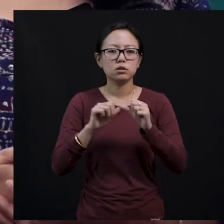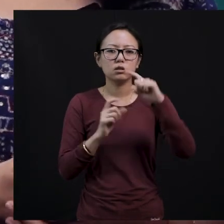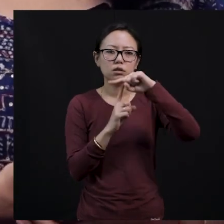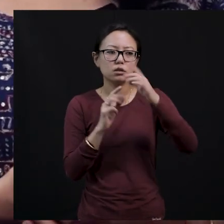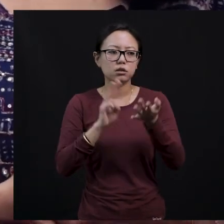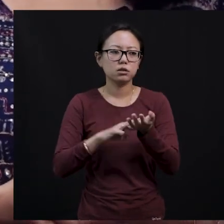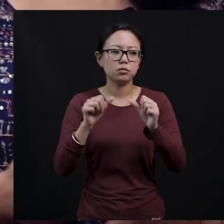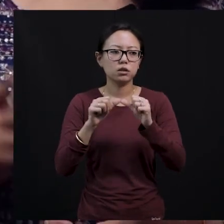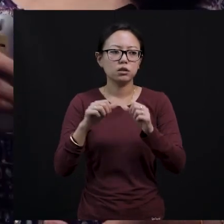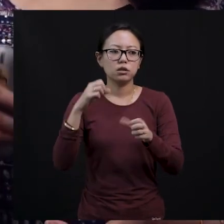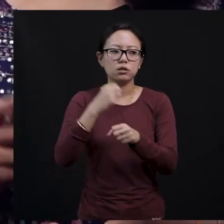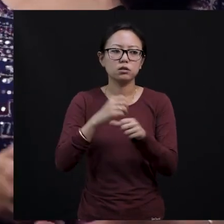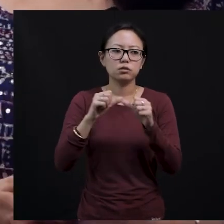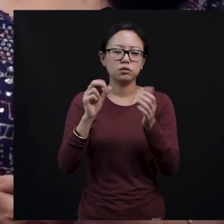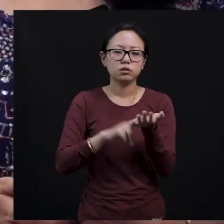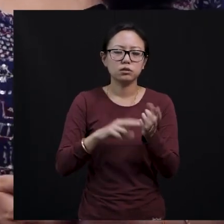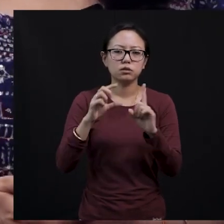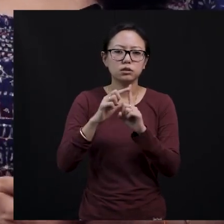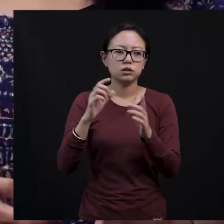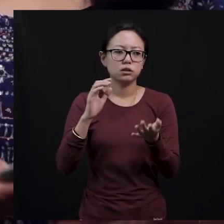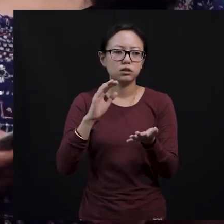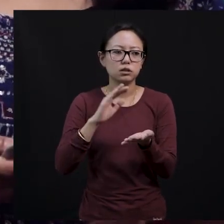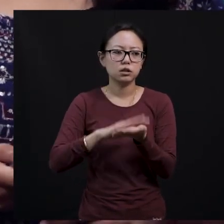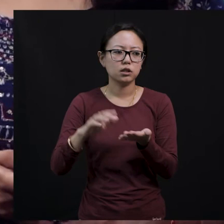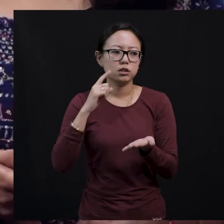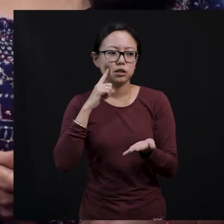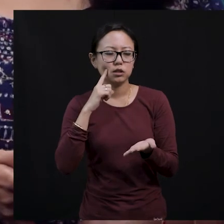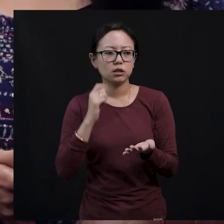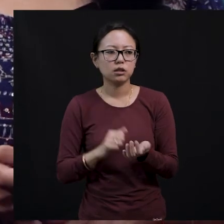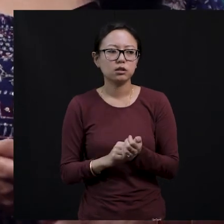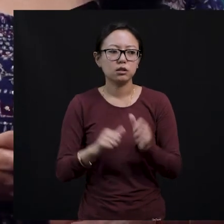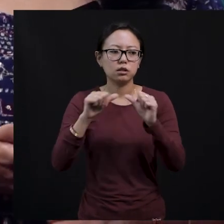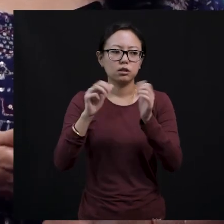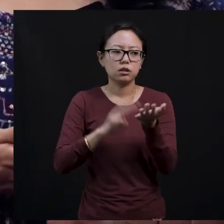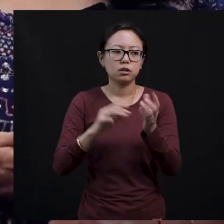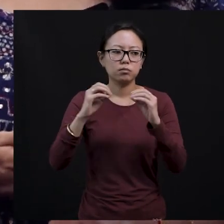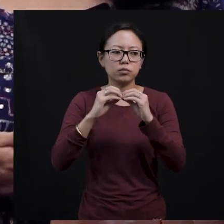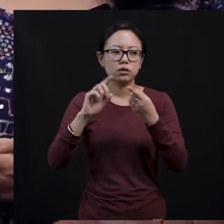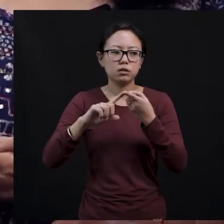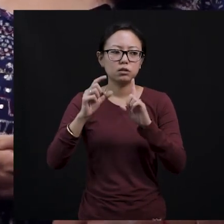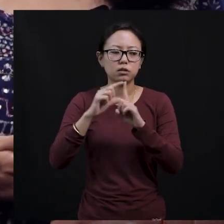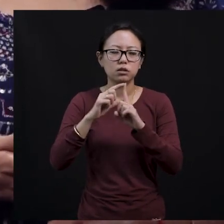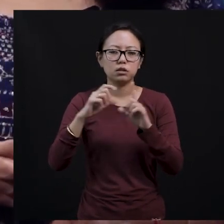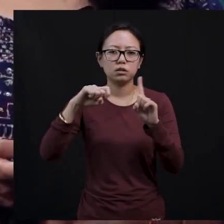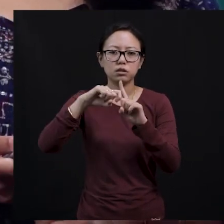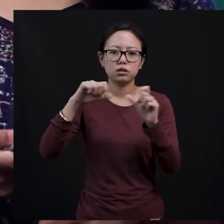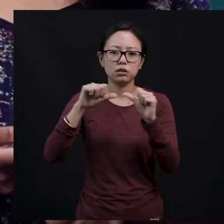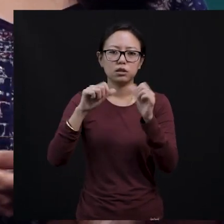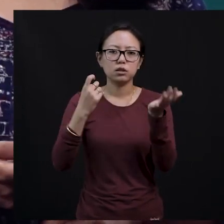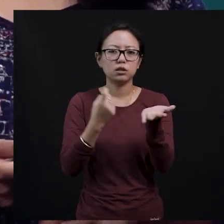reforming the Indian society? Now remember, I am not asking for Mahatma Gandhi's contribution to